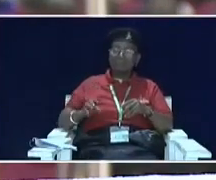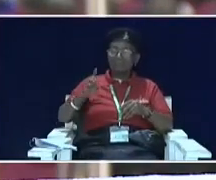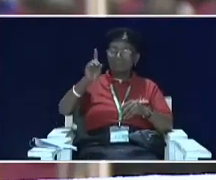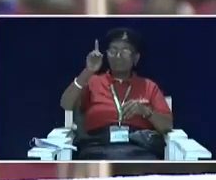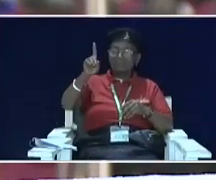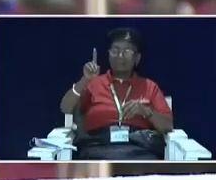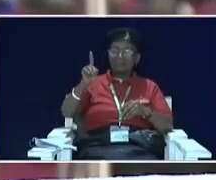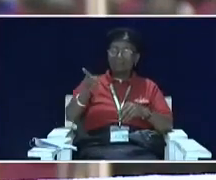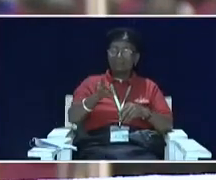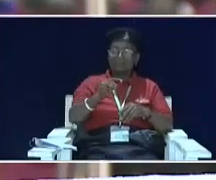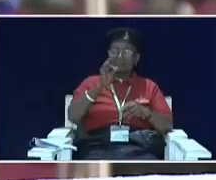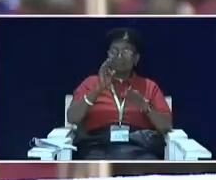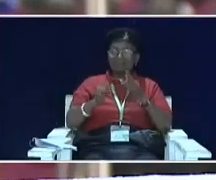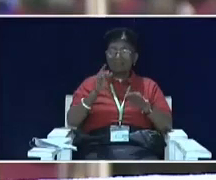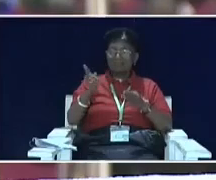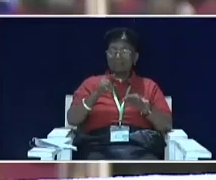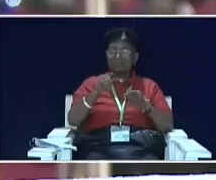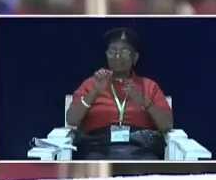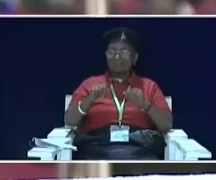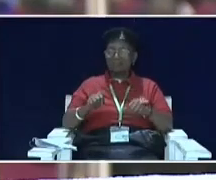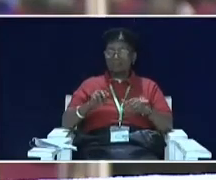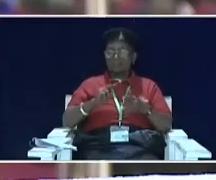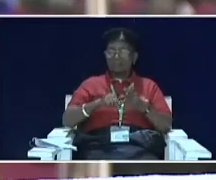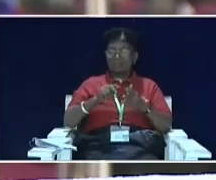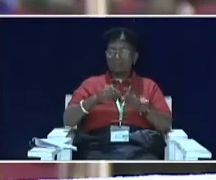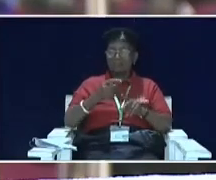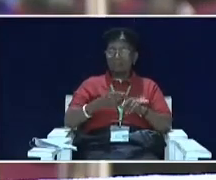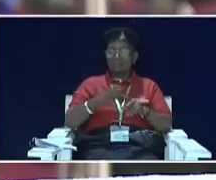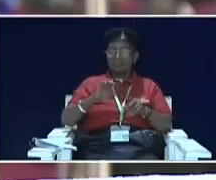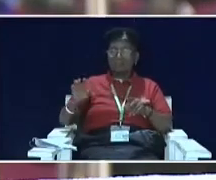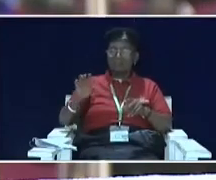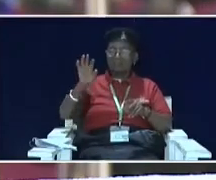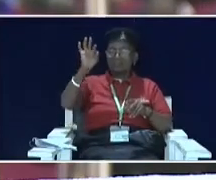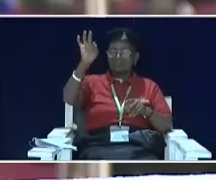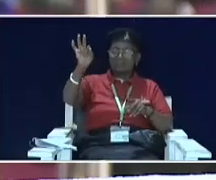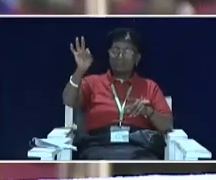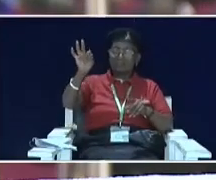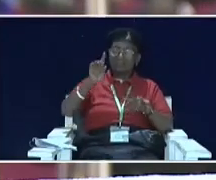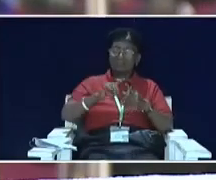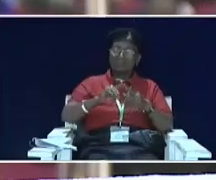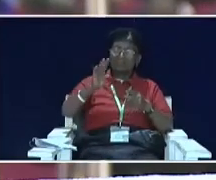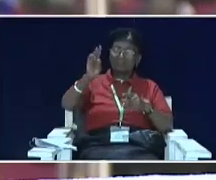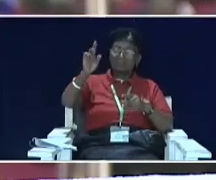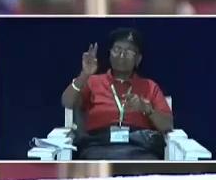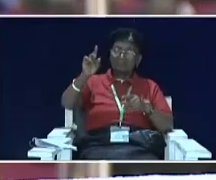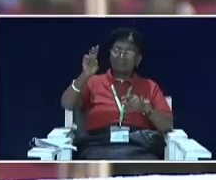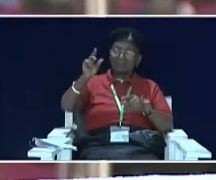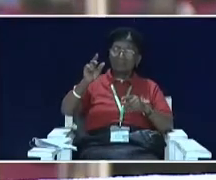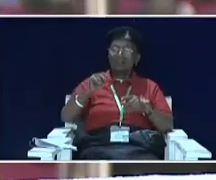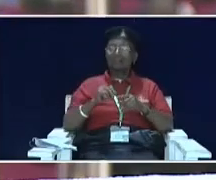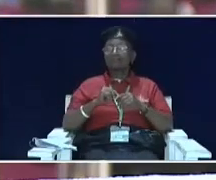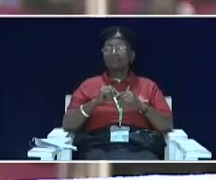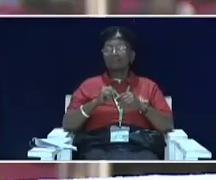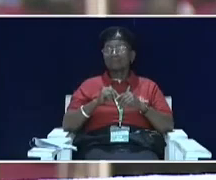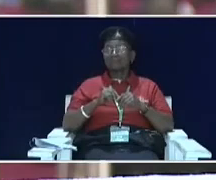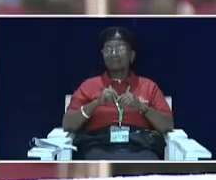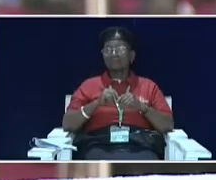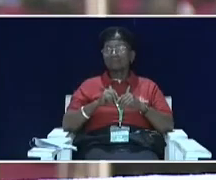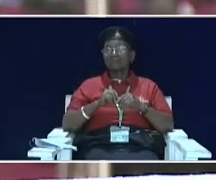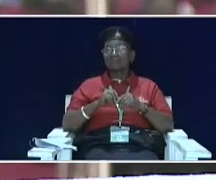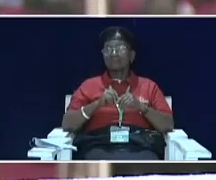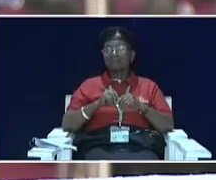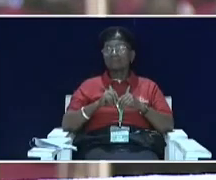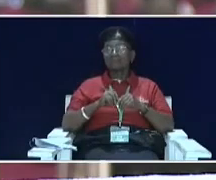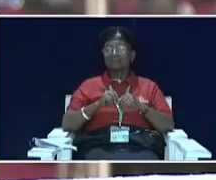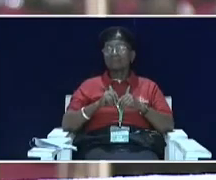you can read it from verse 9 to 17. 2 Kings chapter 1, from verse 9